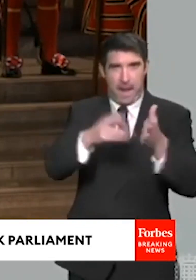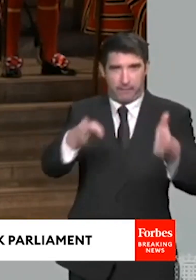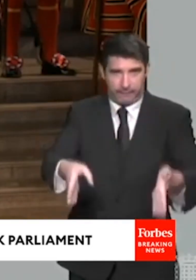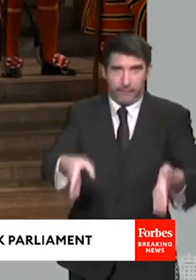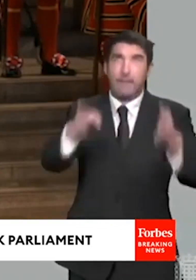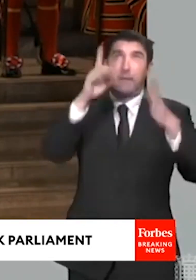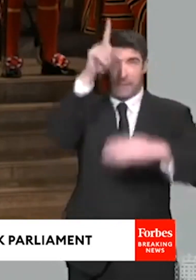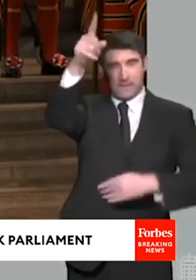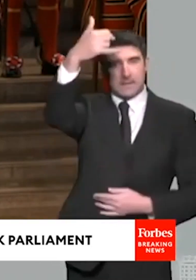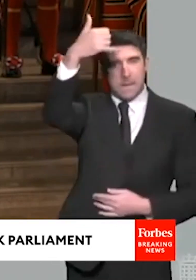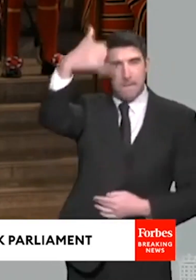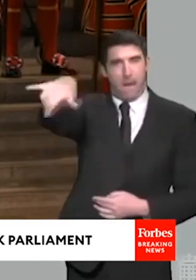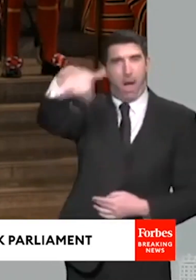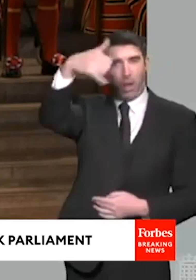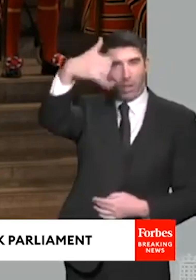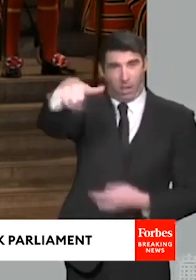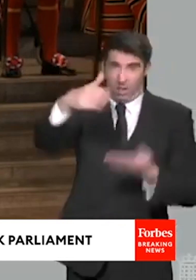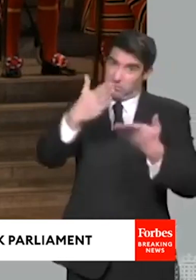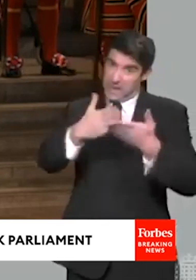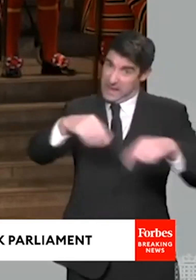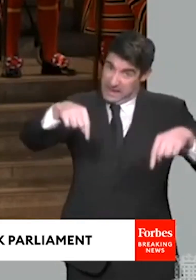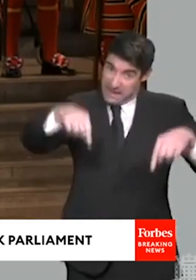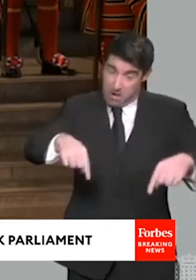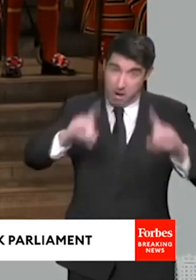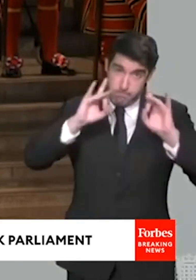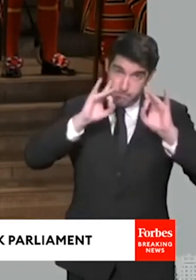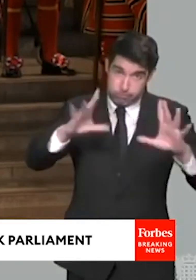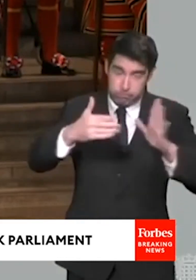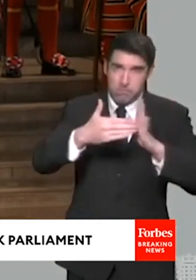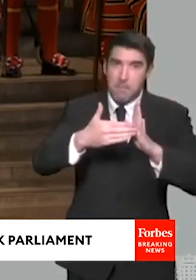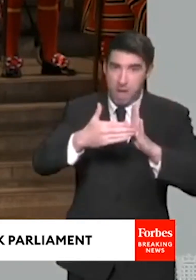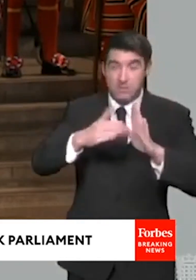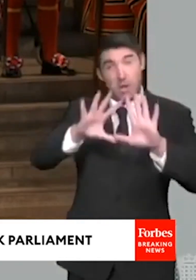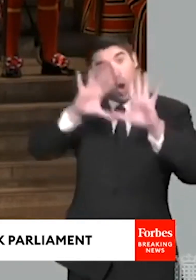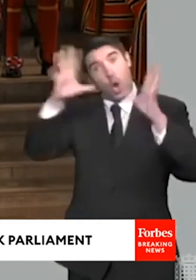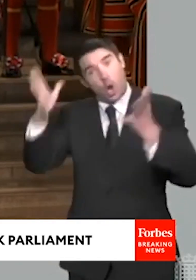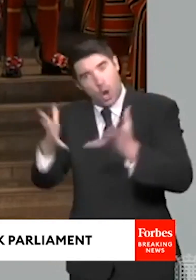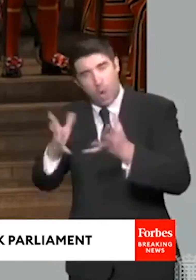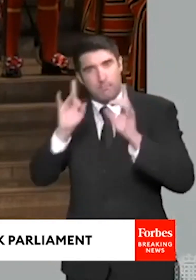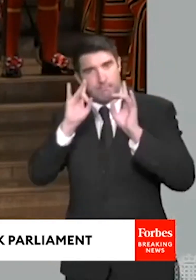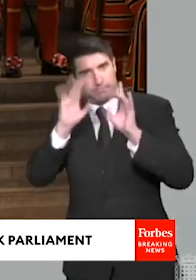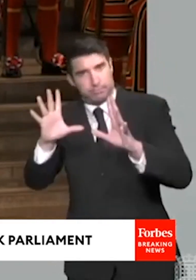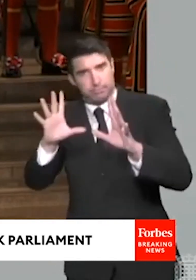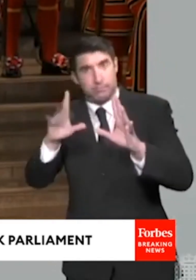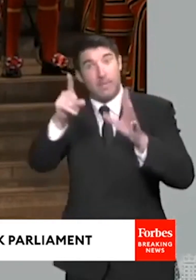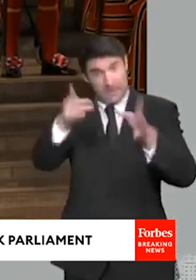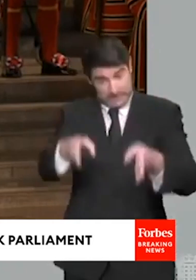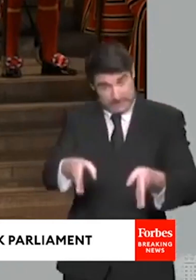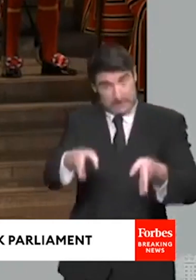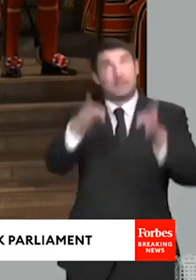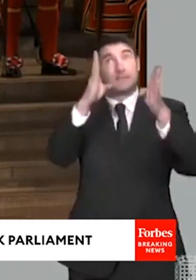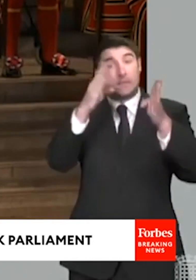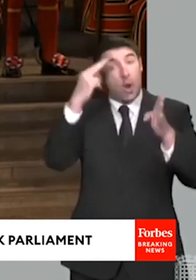nation throughout the world, and housed within the Elizabeth Tower, also named for my mother's